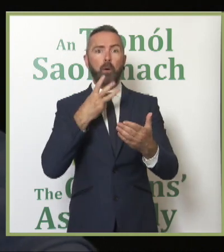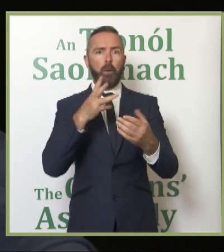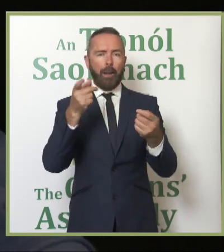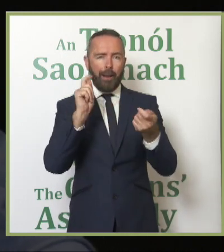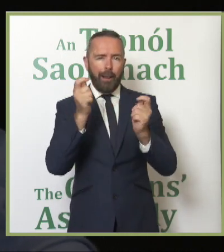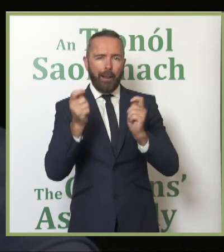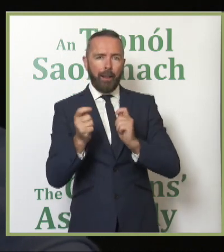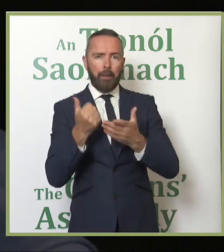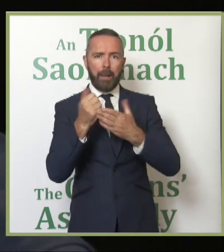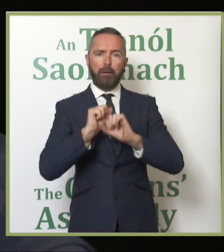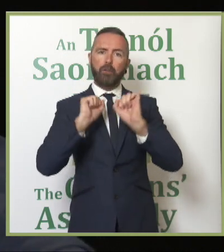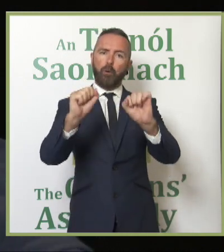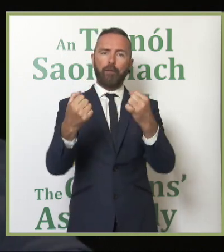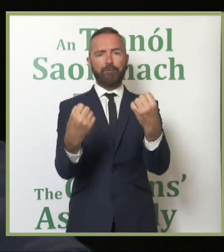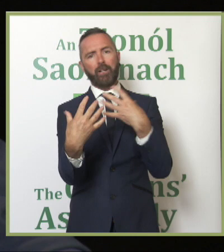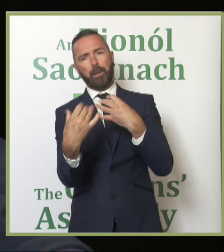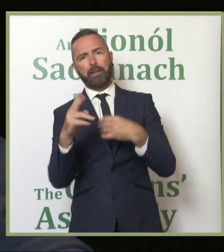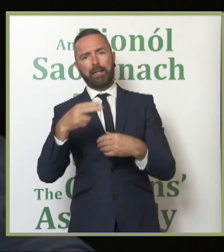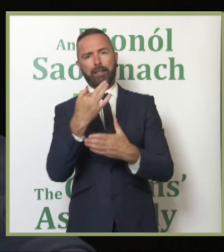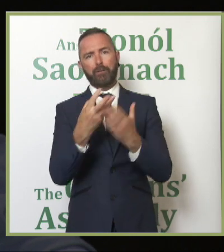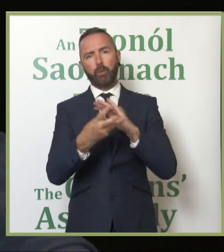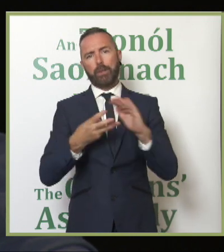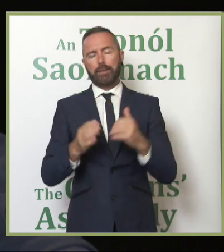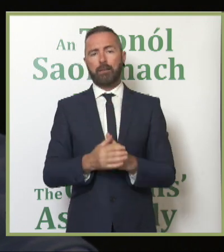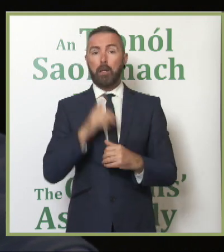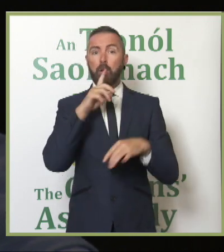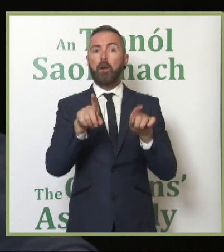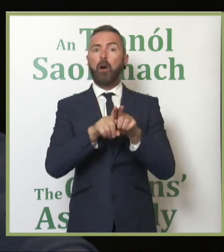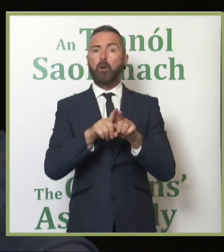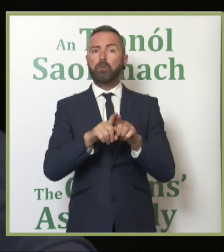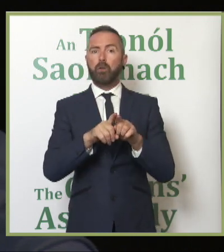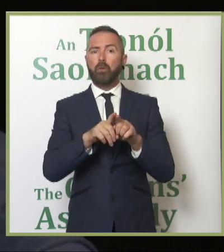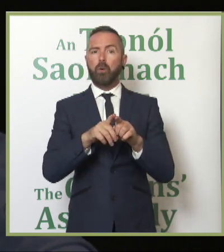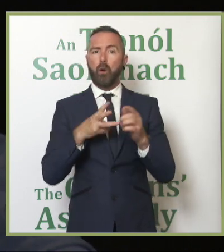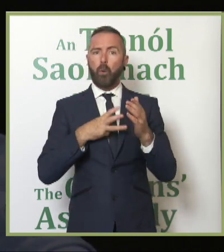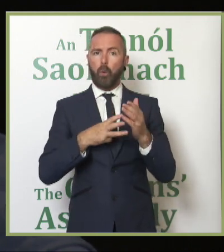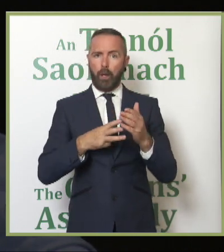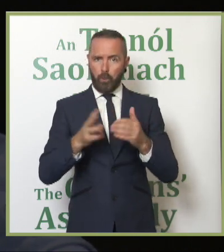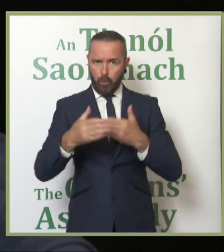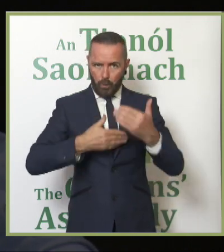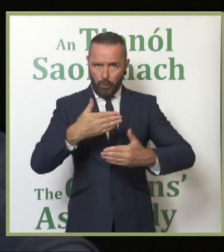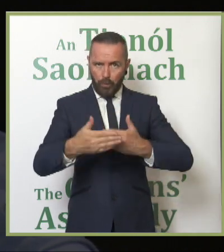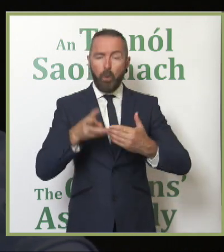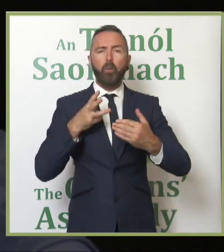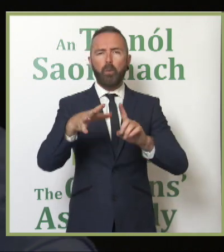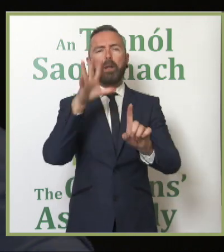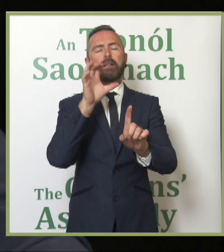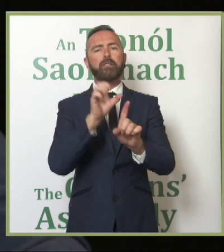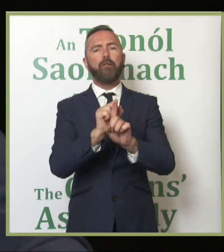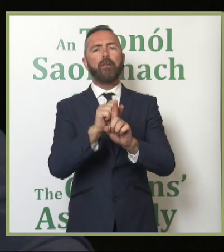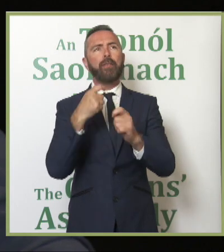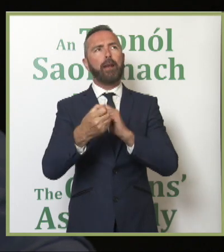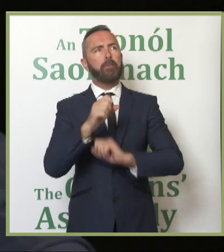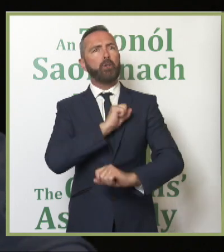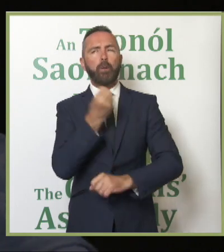over the next week. But secondly, as we go through the process, we'll probably discover ourselves, or you will discover and highlight to us that we've